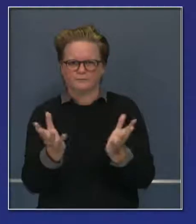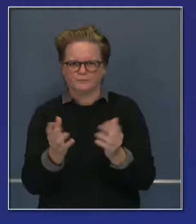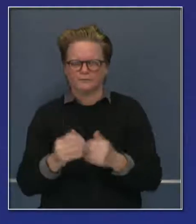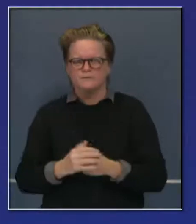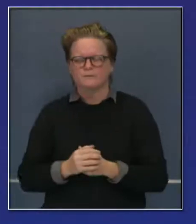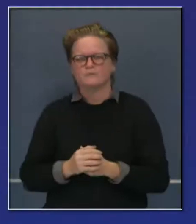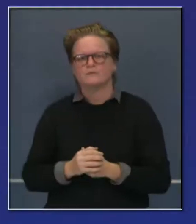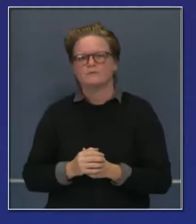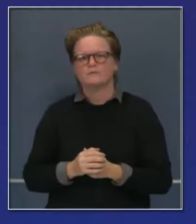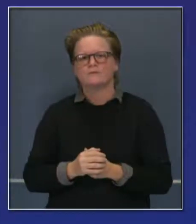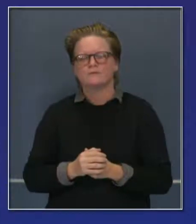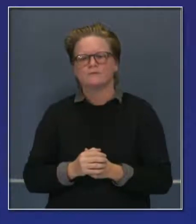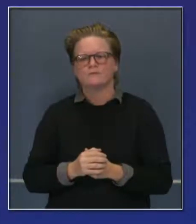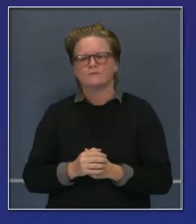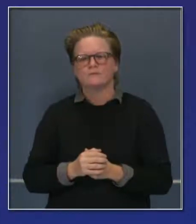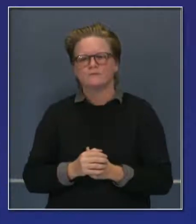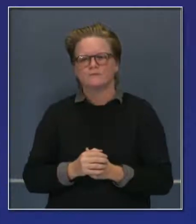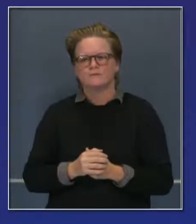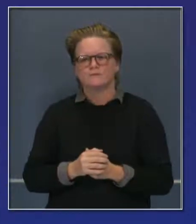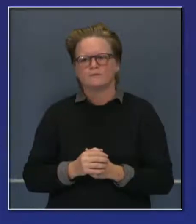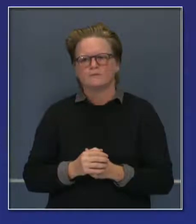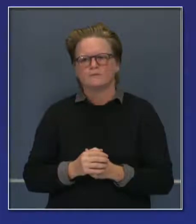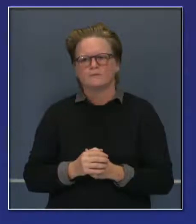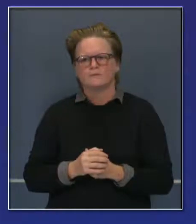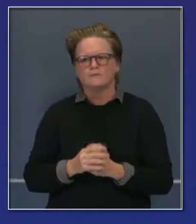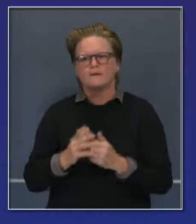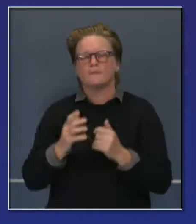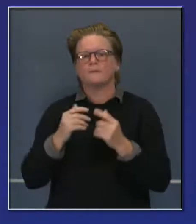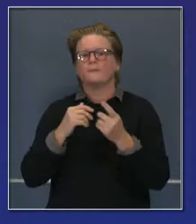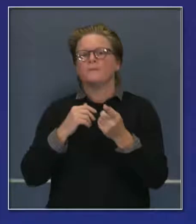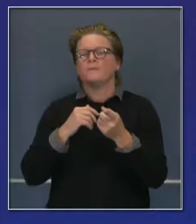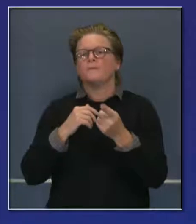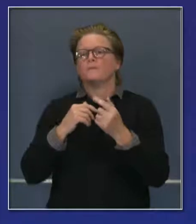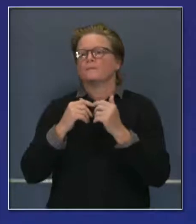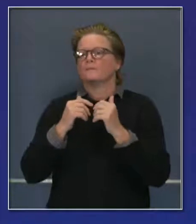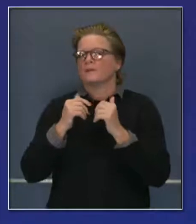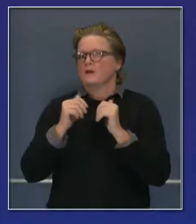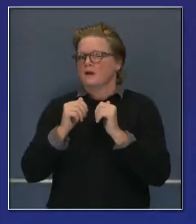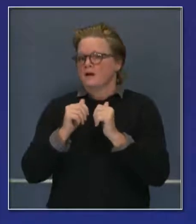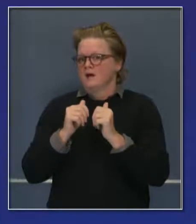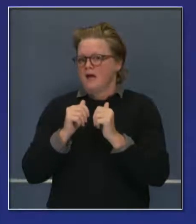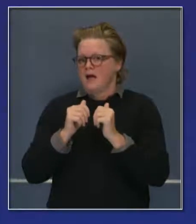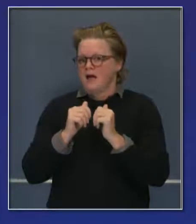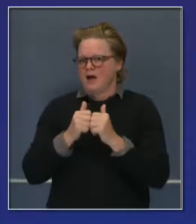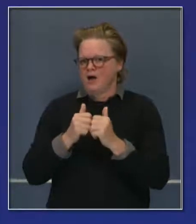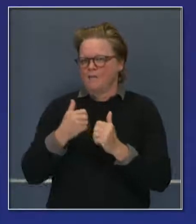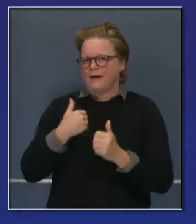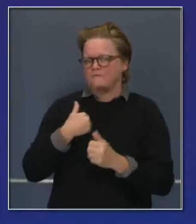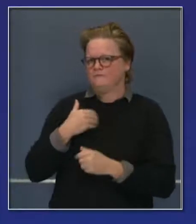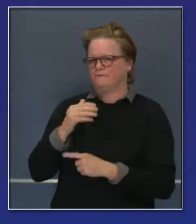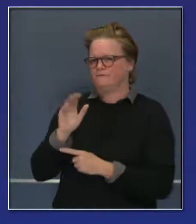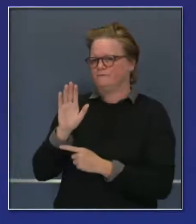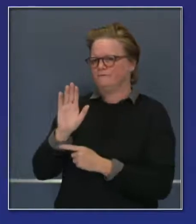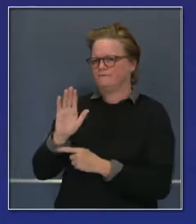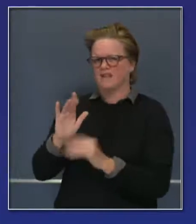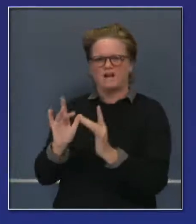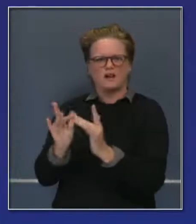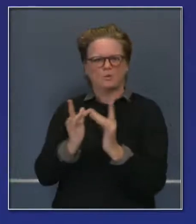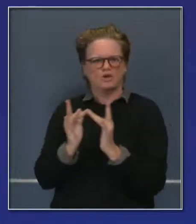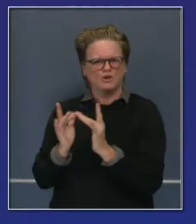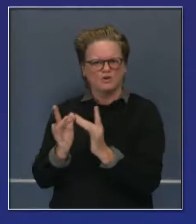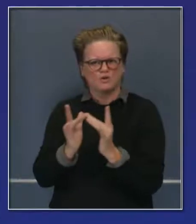state of California, they'll be distributing through their existing network those first vaccines. We want to help influence